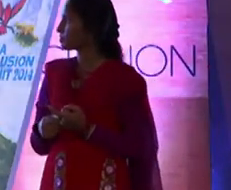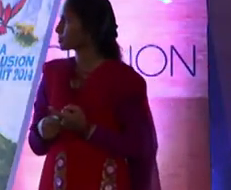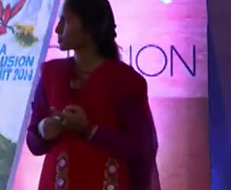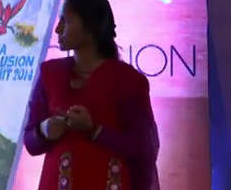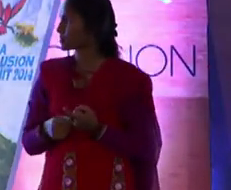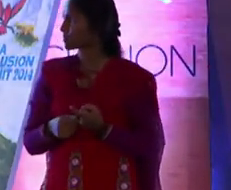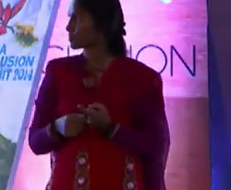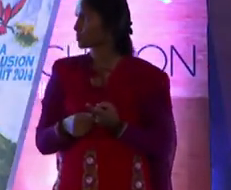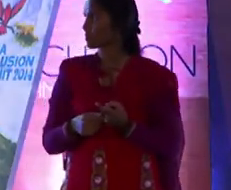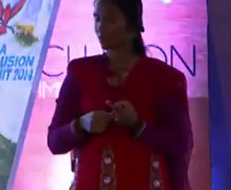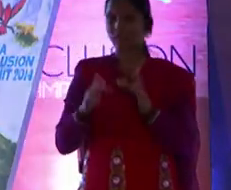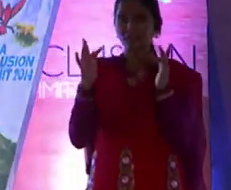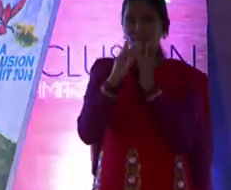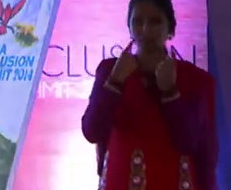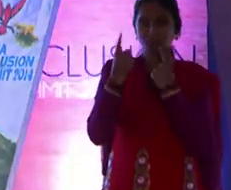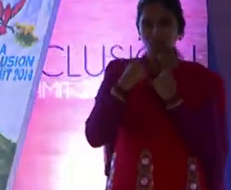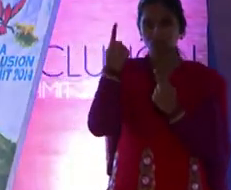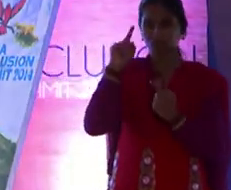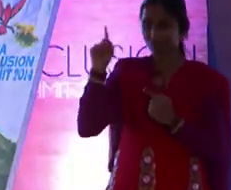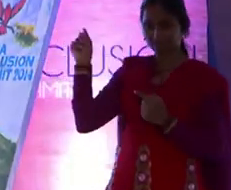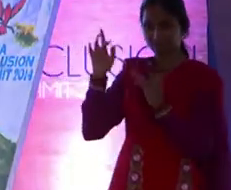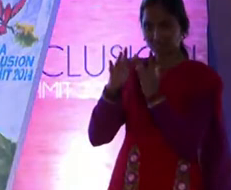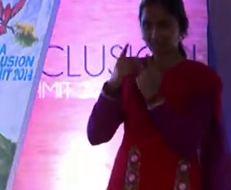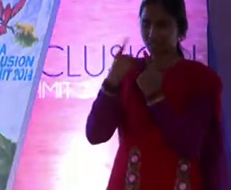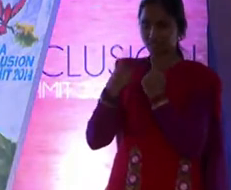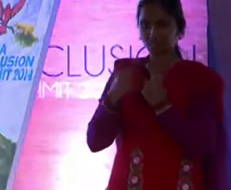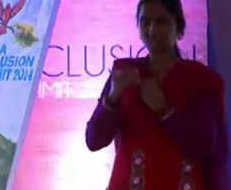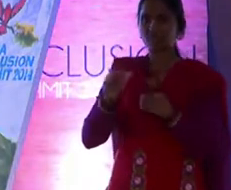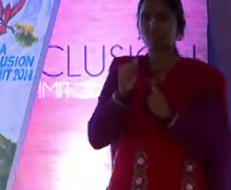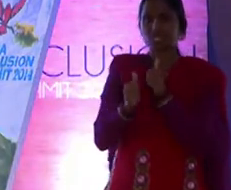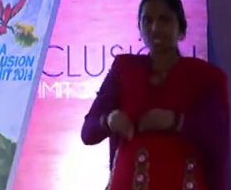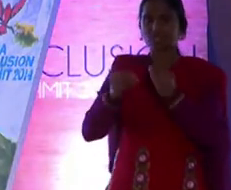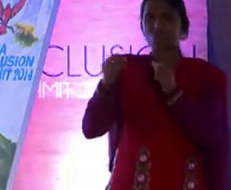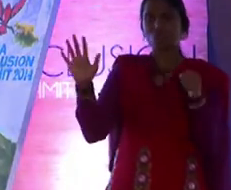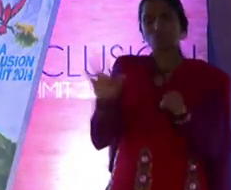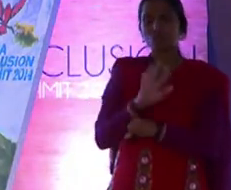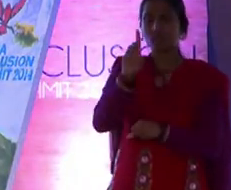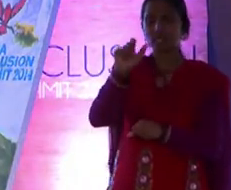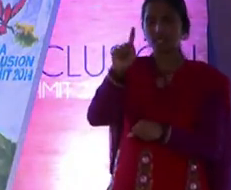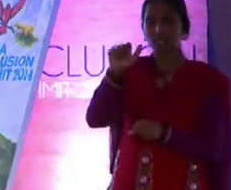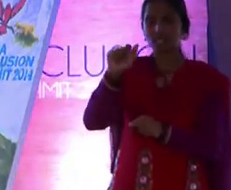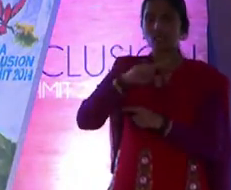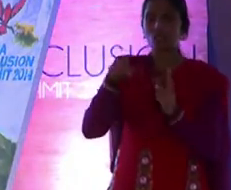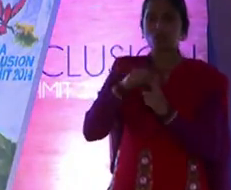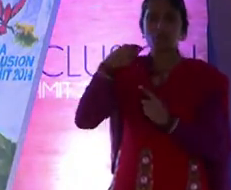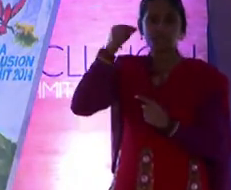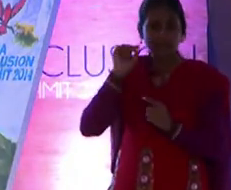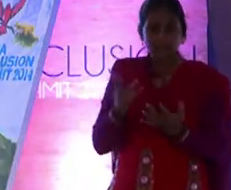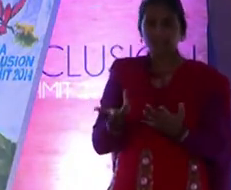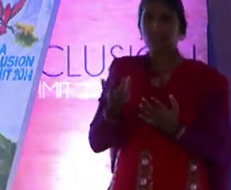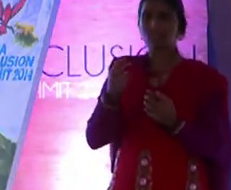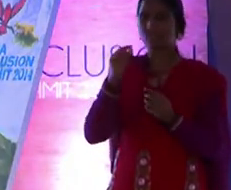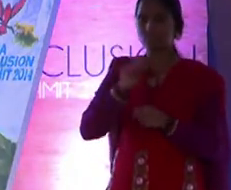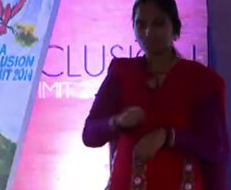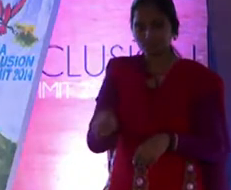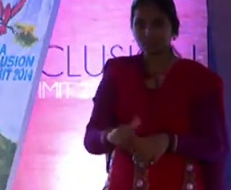an interactive website called Swavalamban, which will provide data on the aids and assistive devices, is what where we